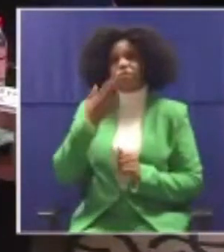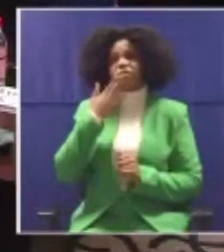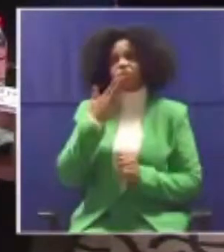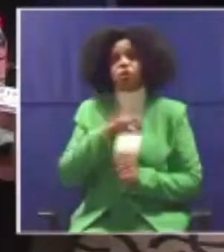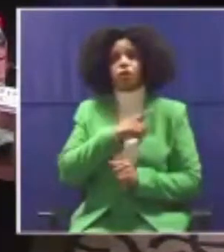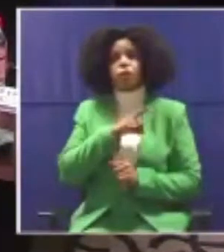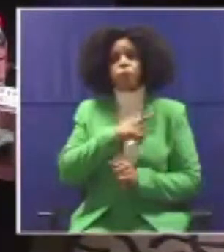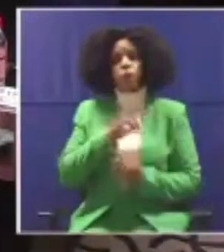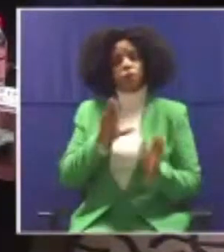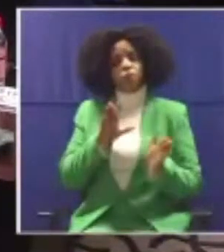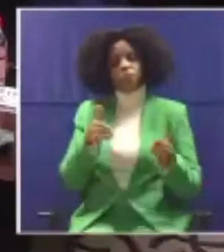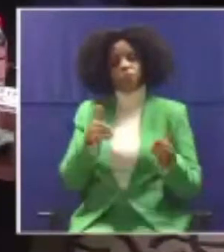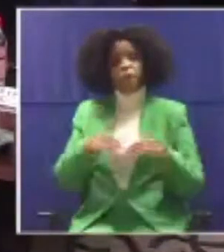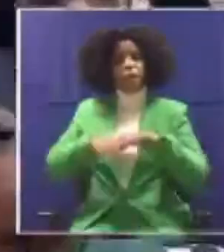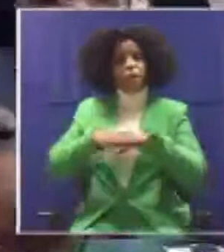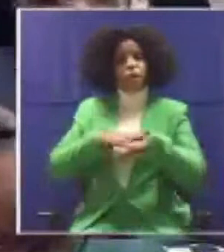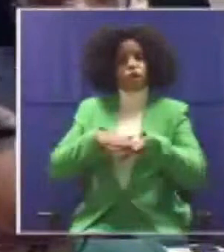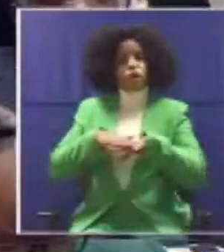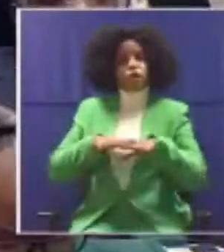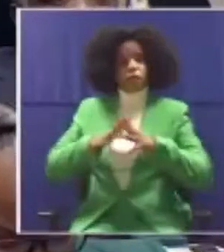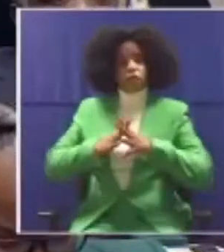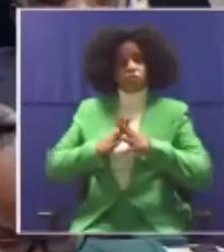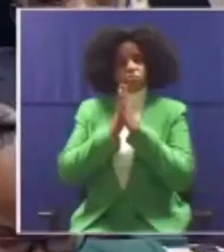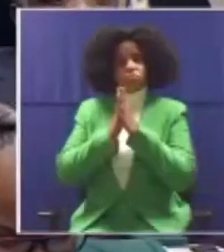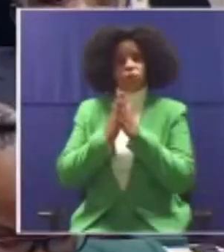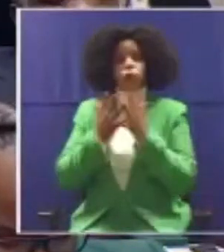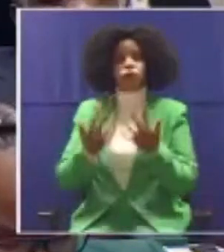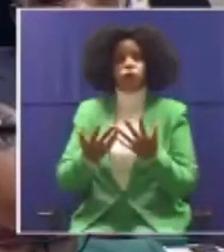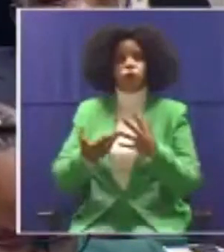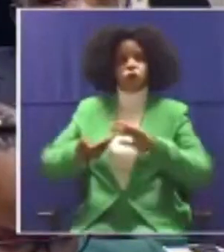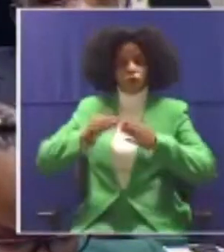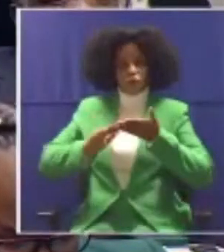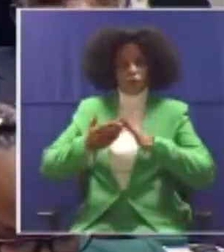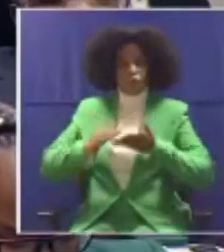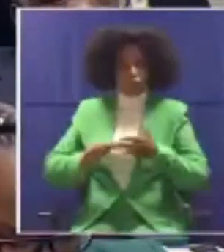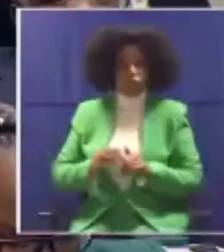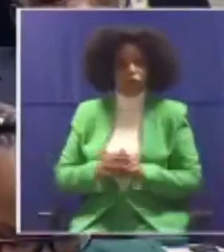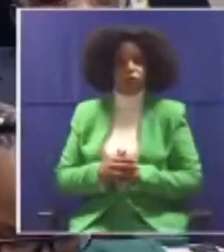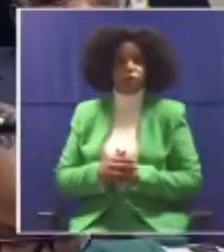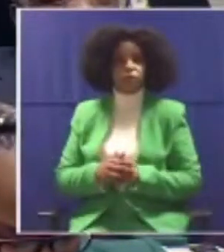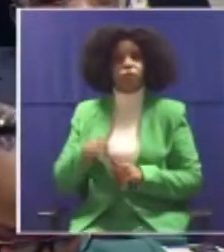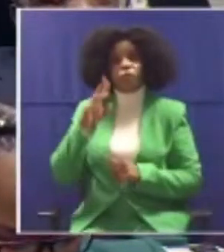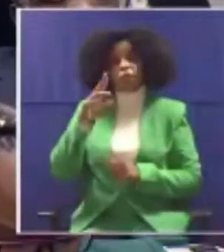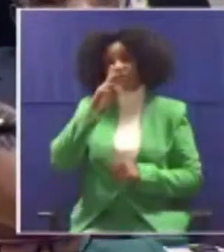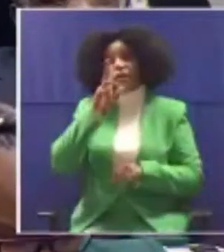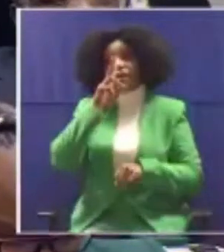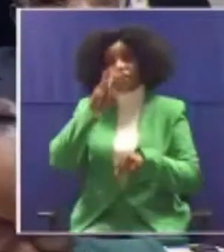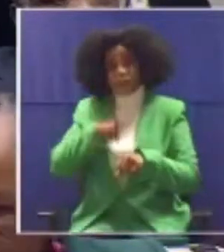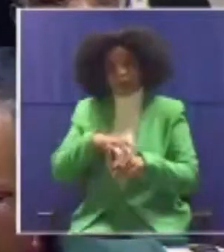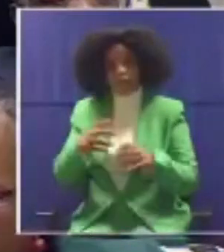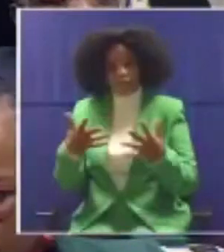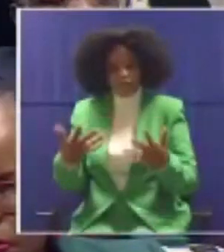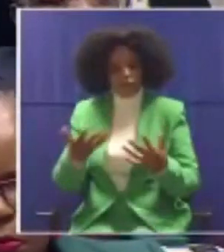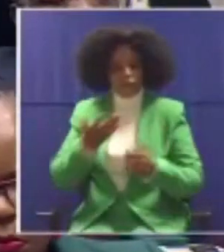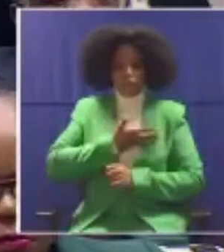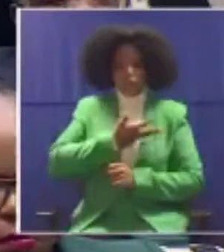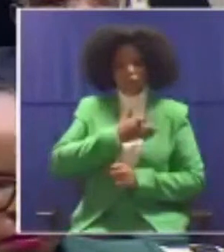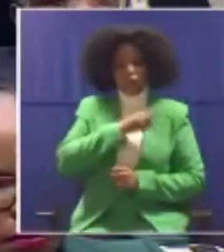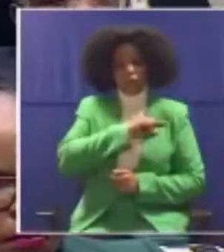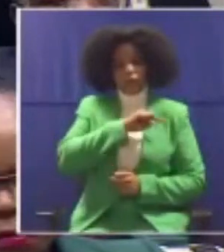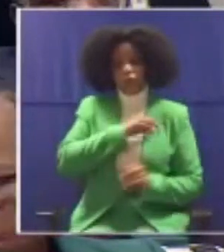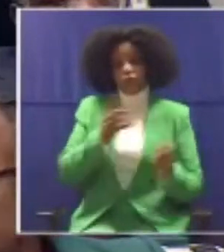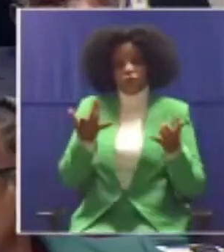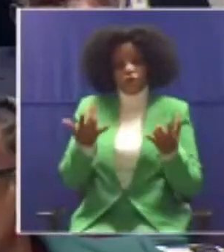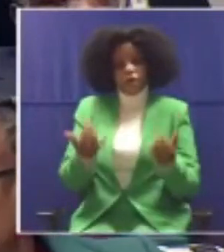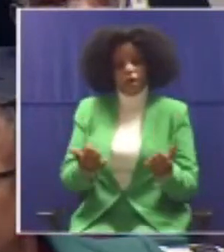society, and also for emphasizing the need for mobilizing fathers to take a lead in the fight against GBV and